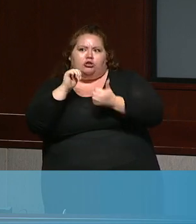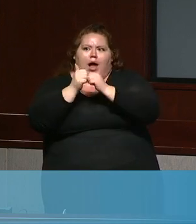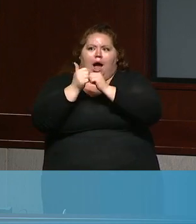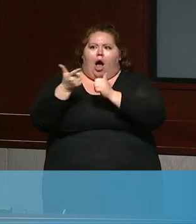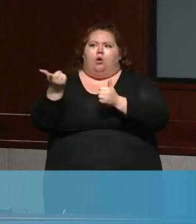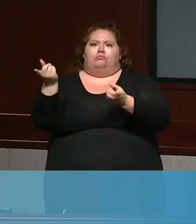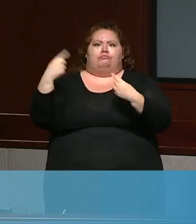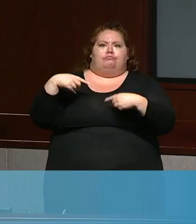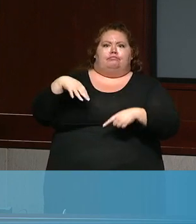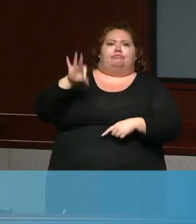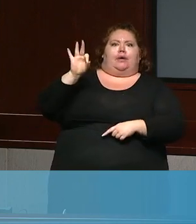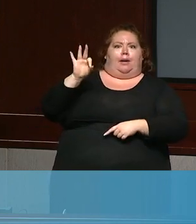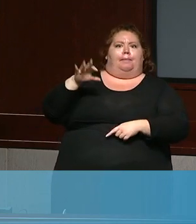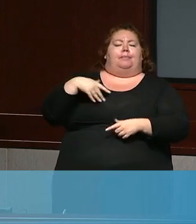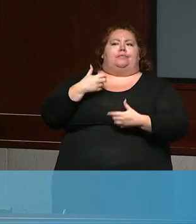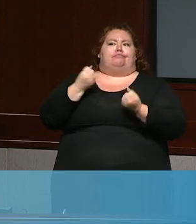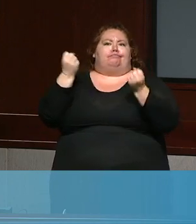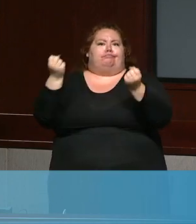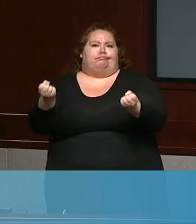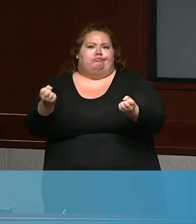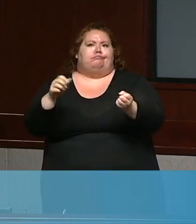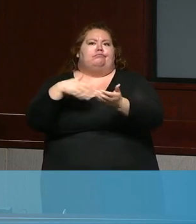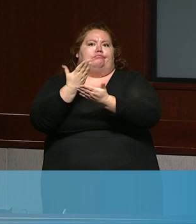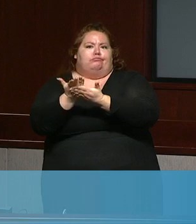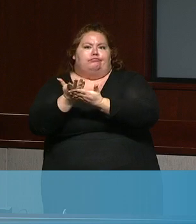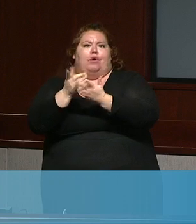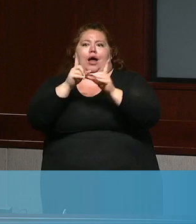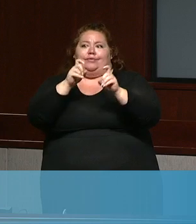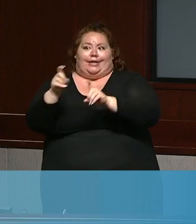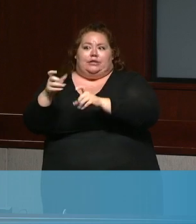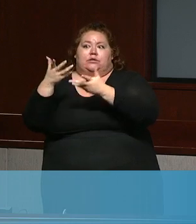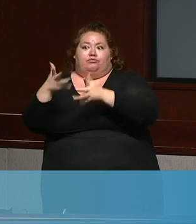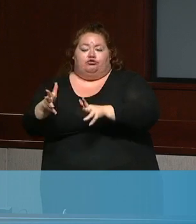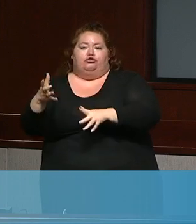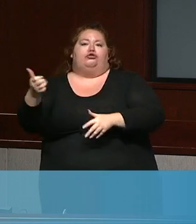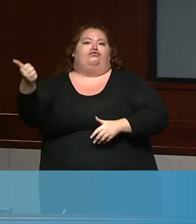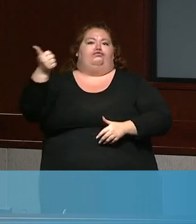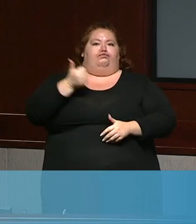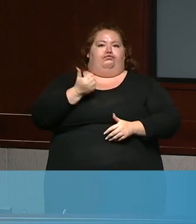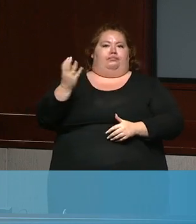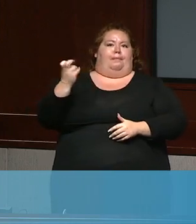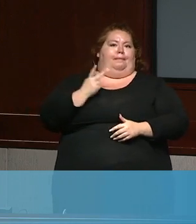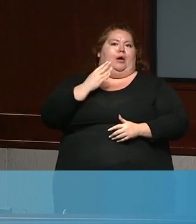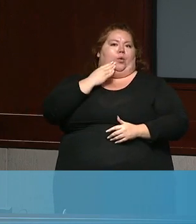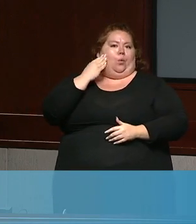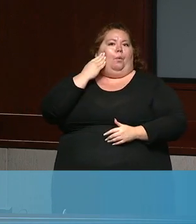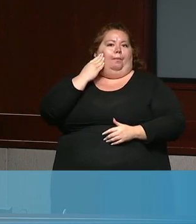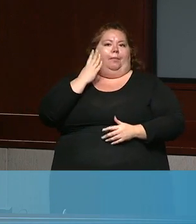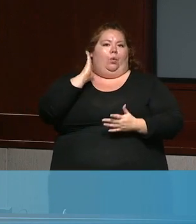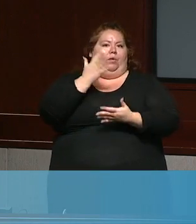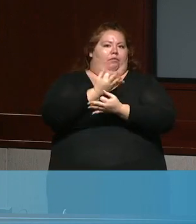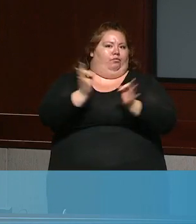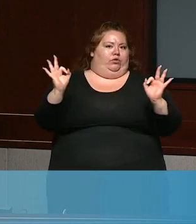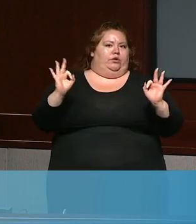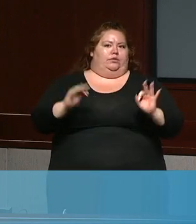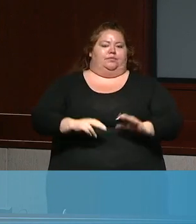and driven for free to take a quick, easy, free test for